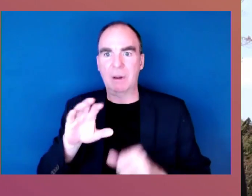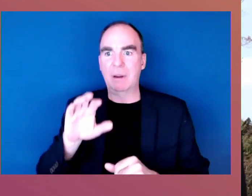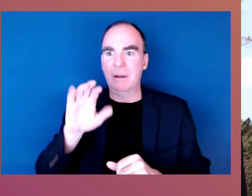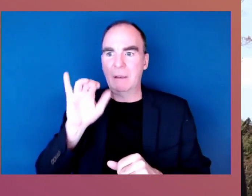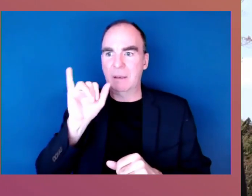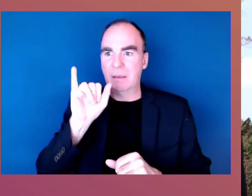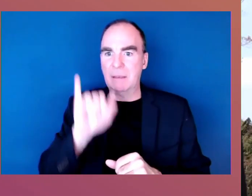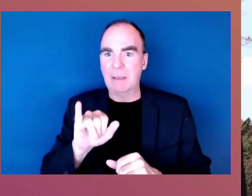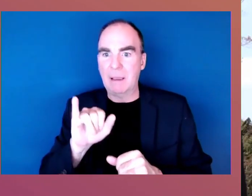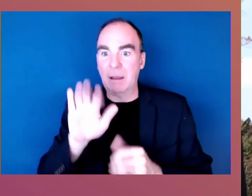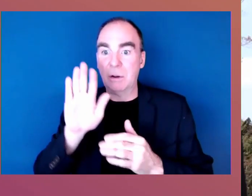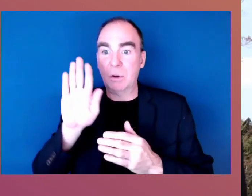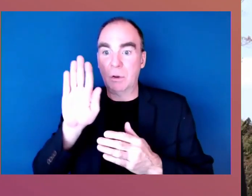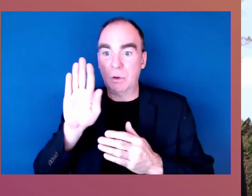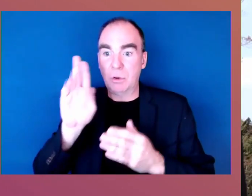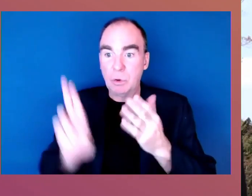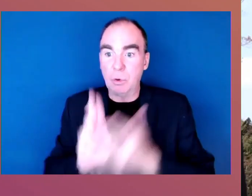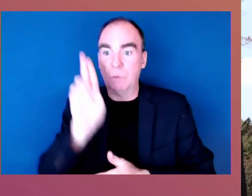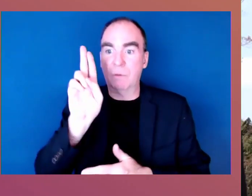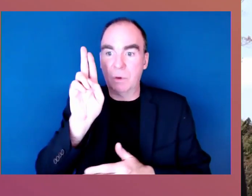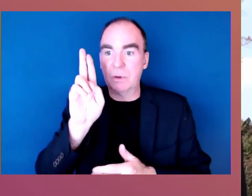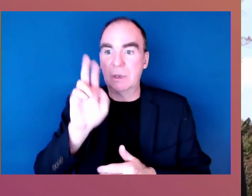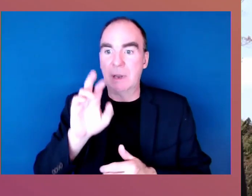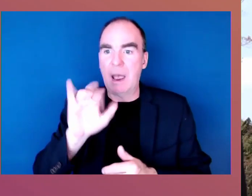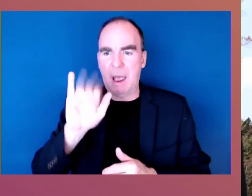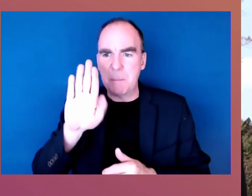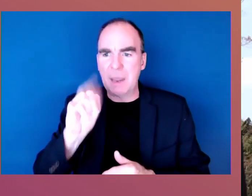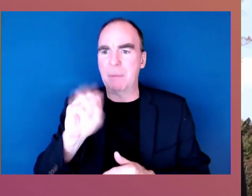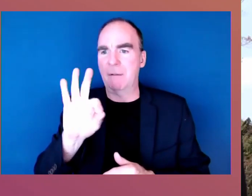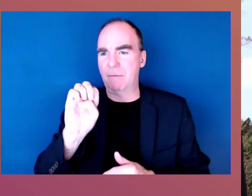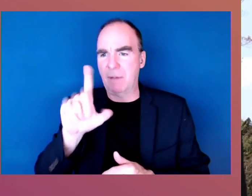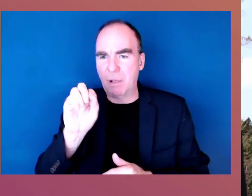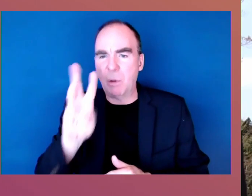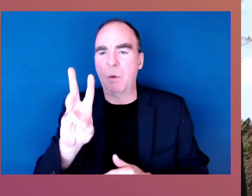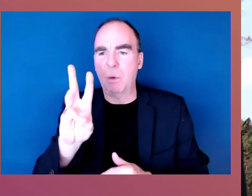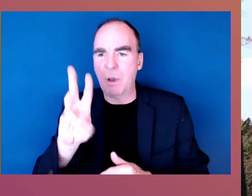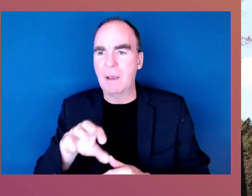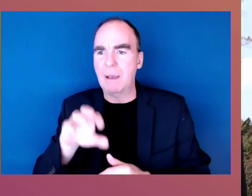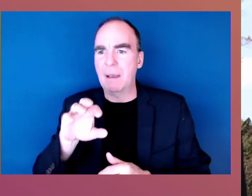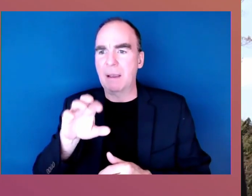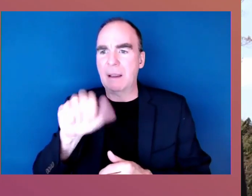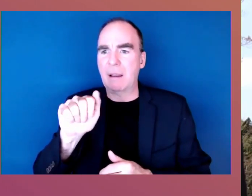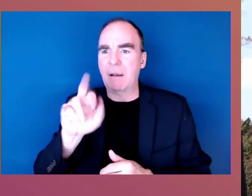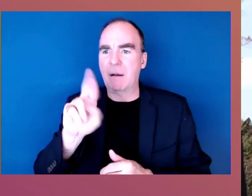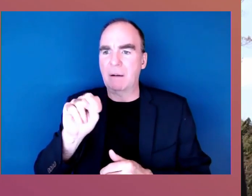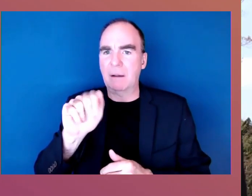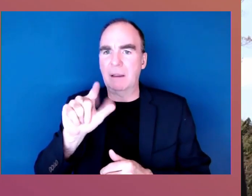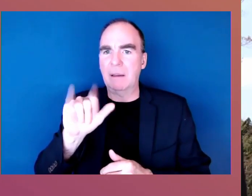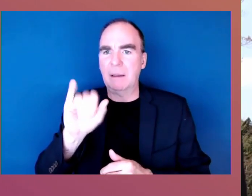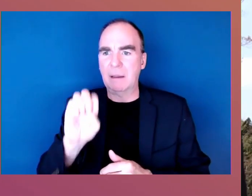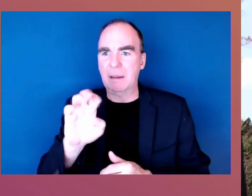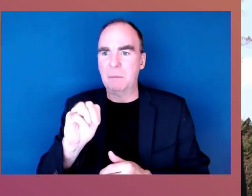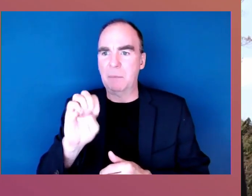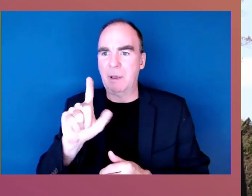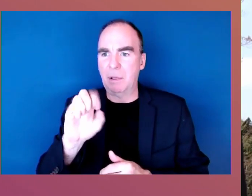of accessibility. And she has just started to serve as Chief Executive